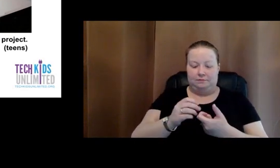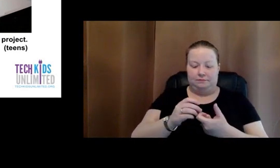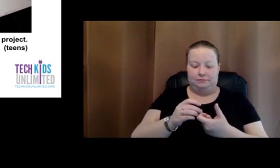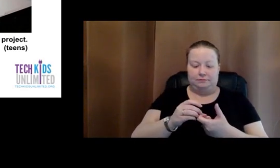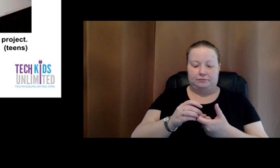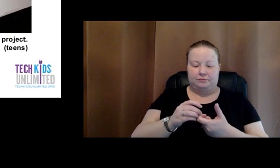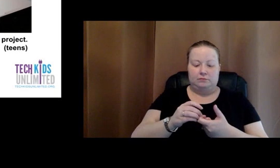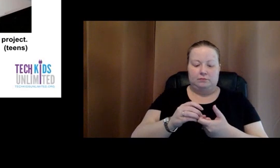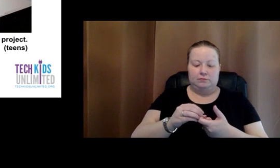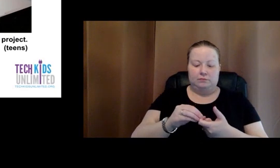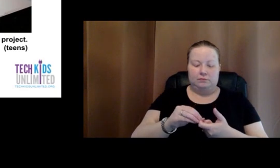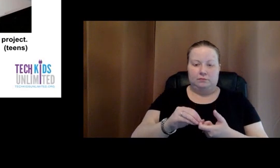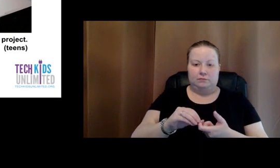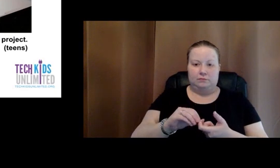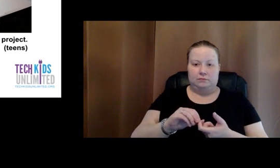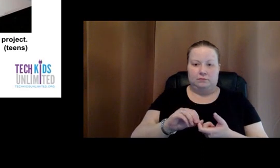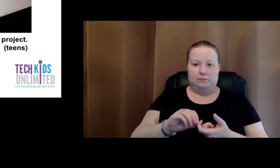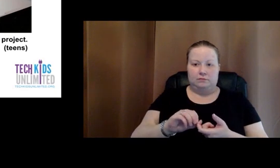Like